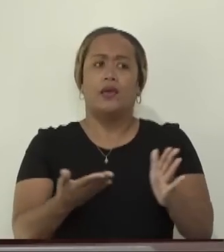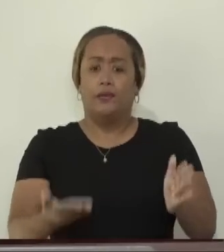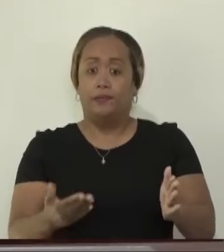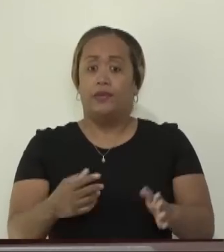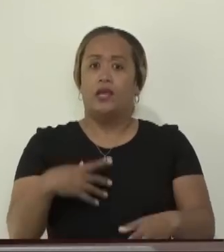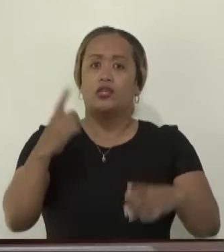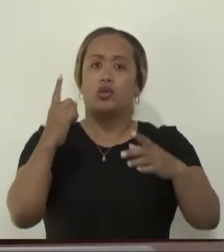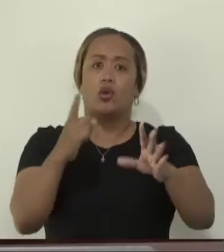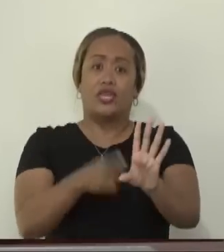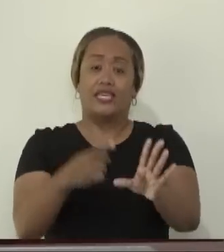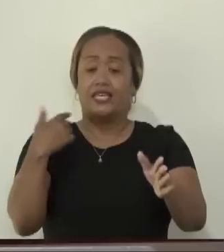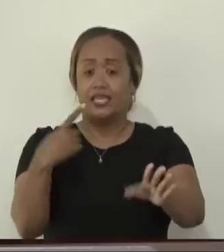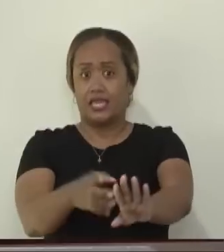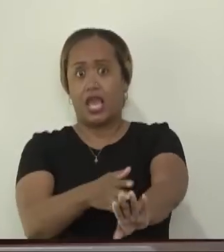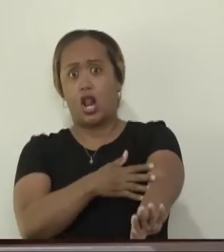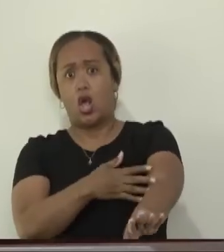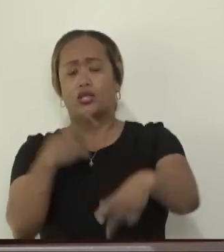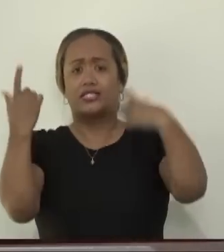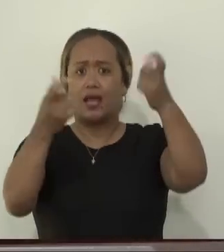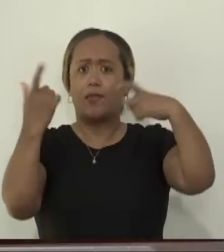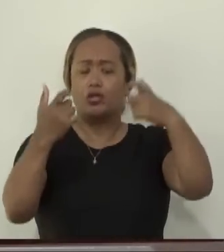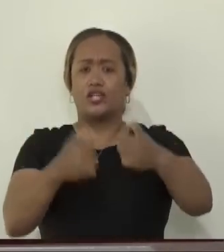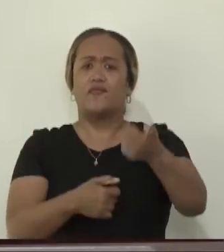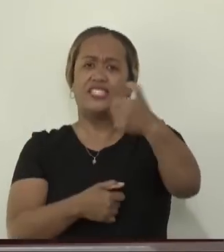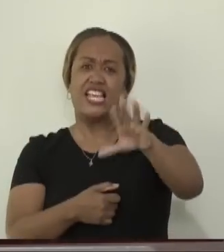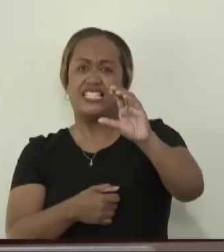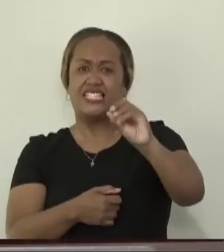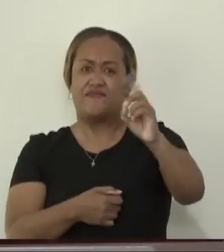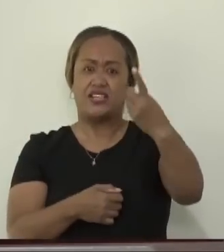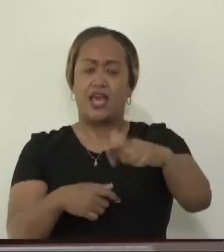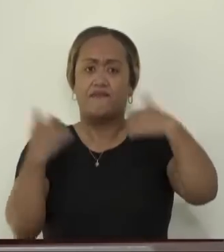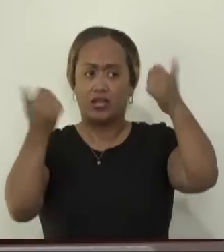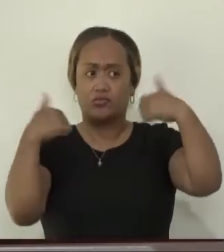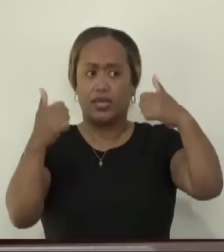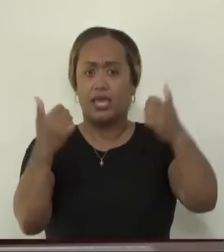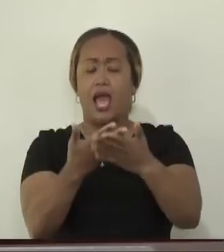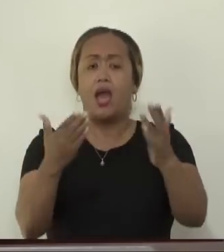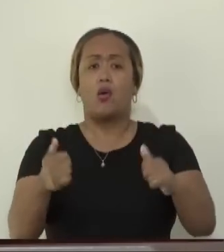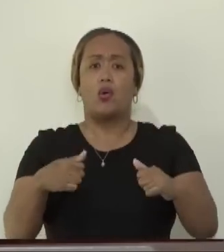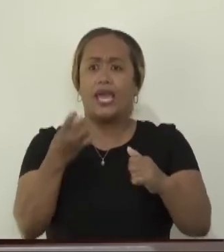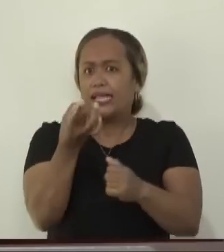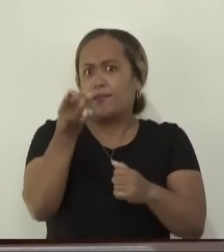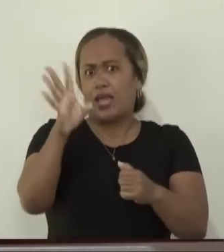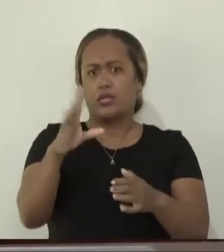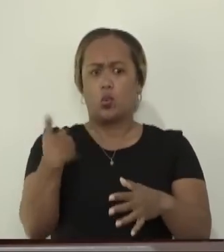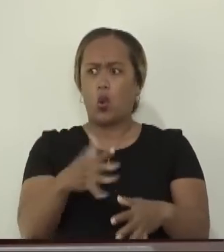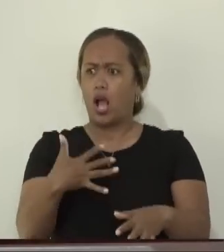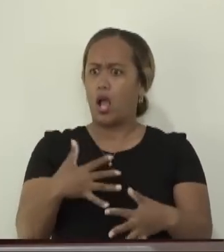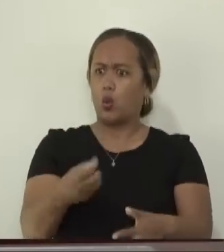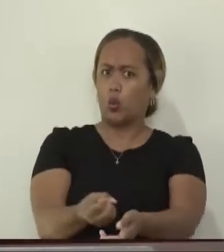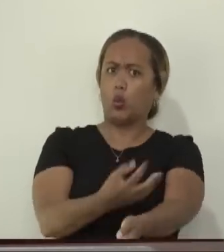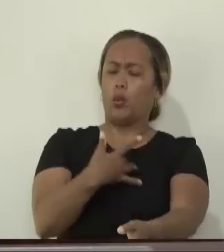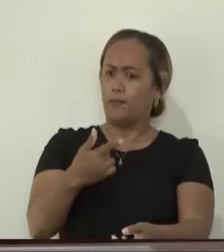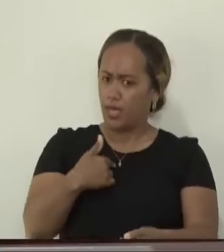year-long celebration of their milestone 60th anniversary of independence was inspiring to me as